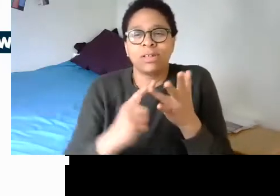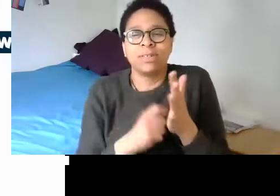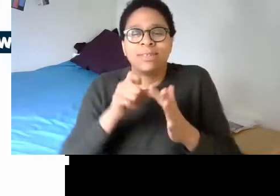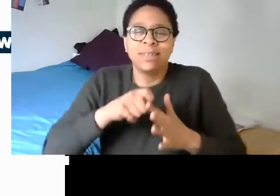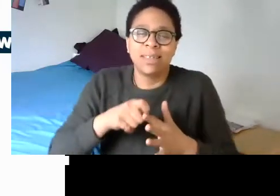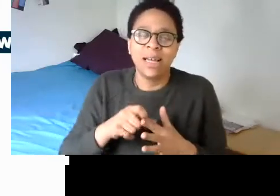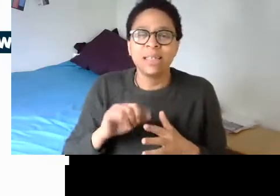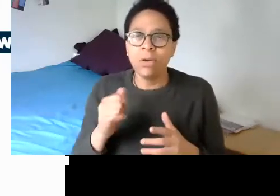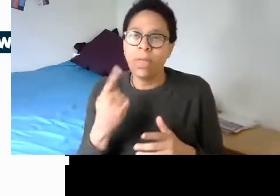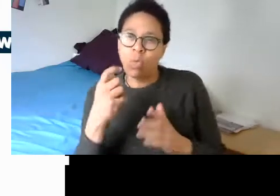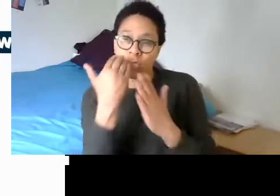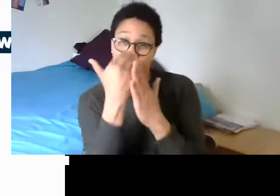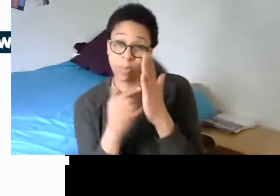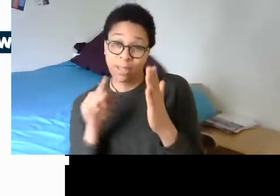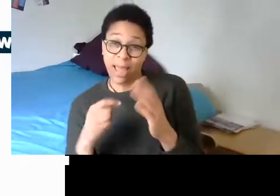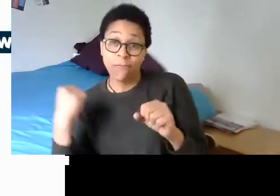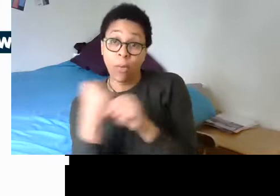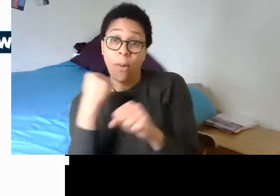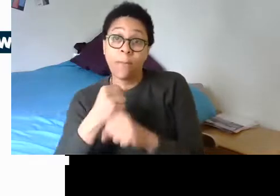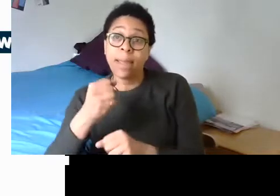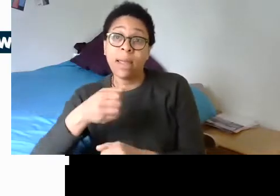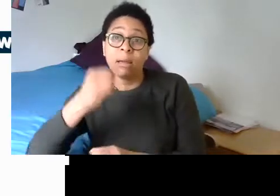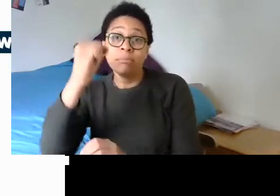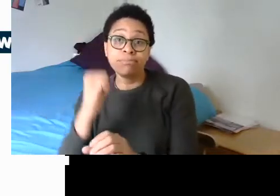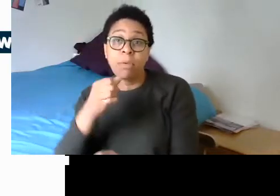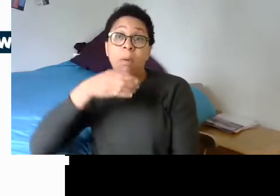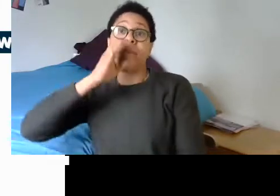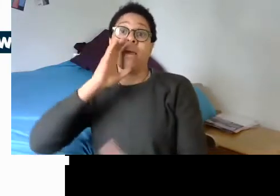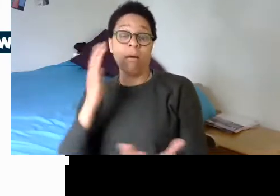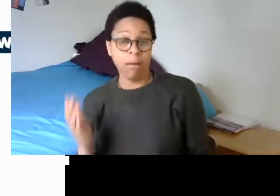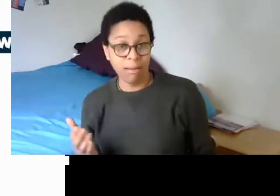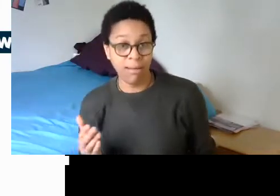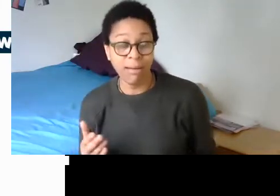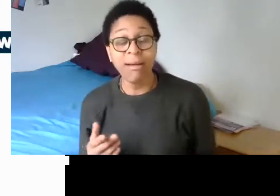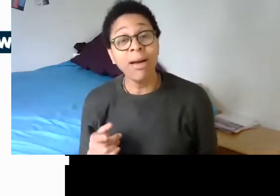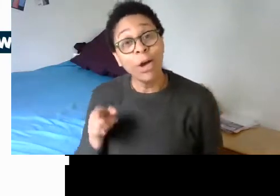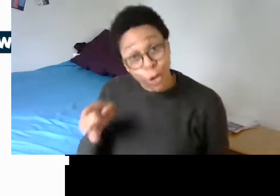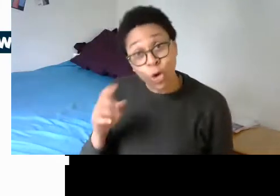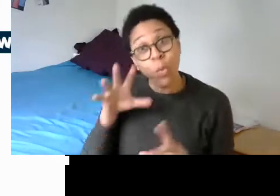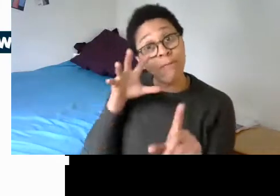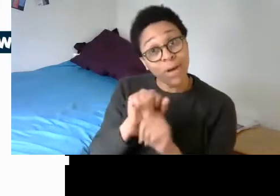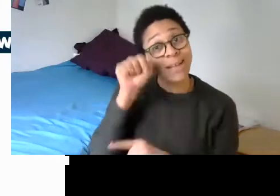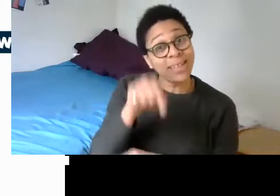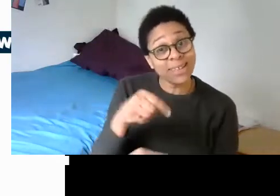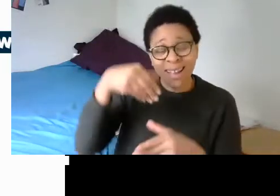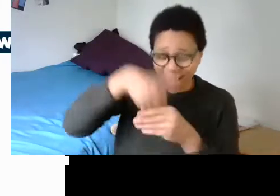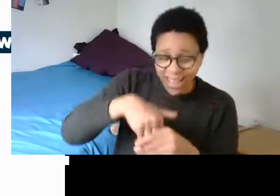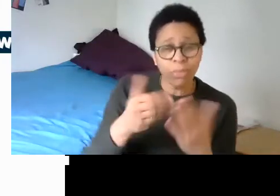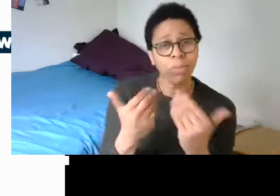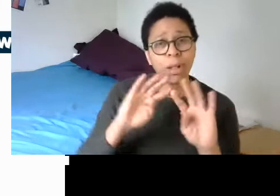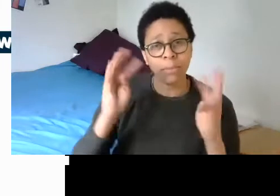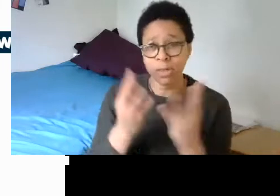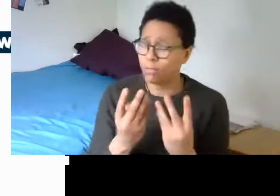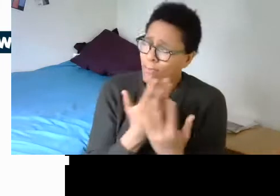or any liquor fine. These are the notes you're most likely to come across within the Wellcome Collection. We have a huge collection of recipe